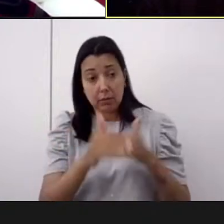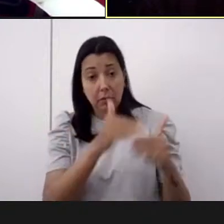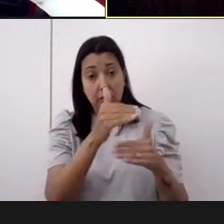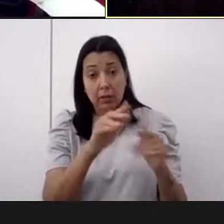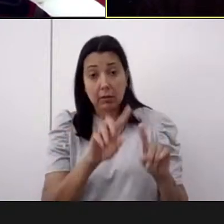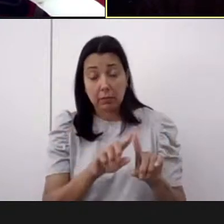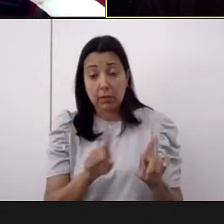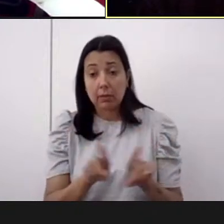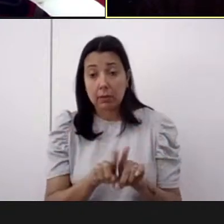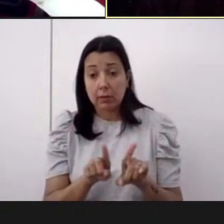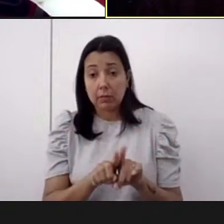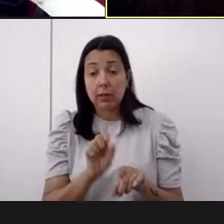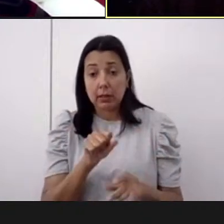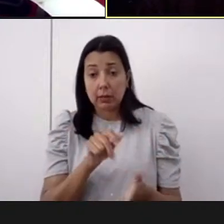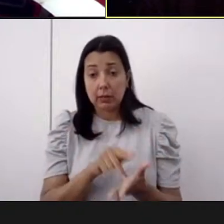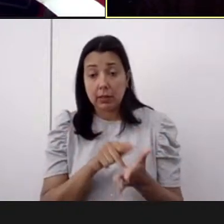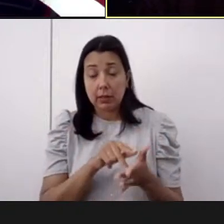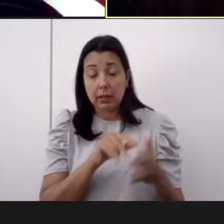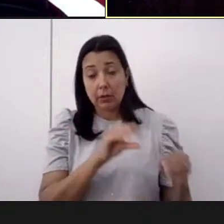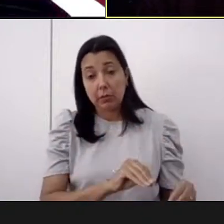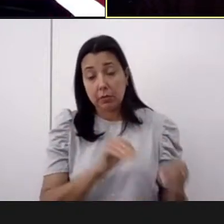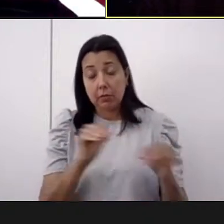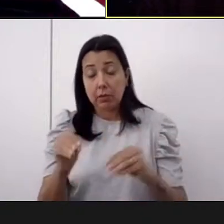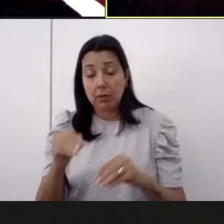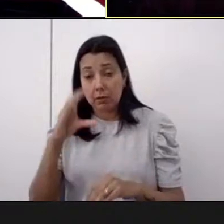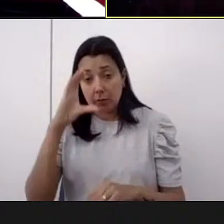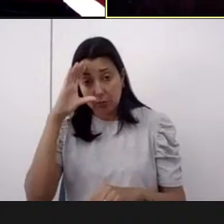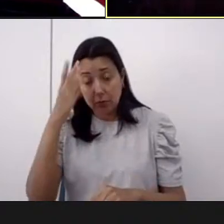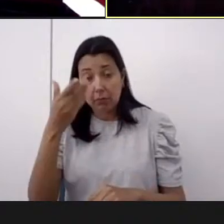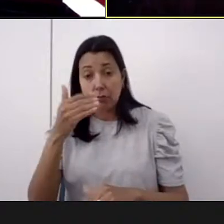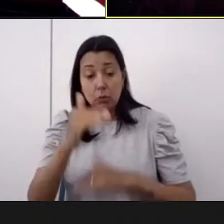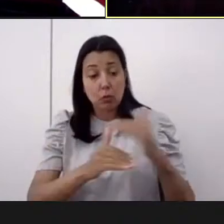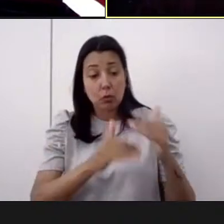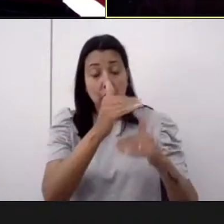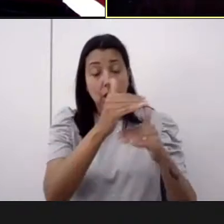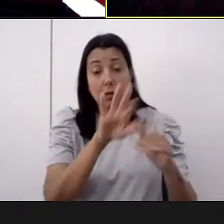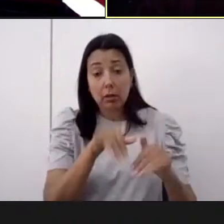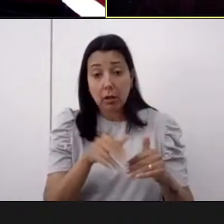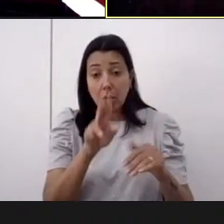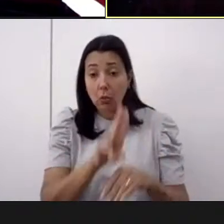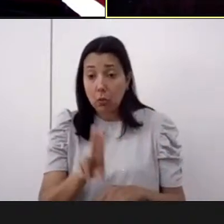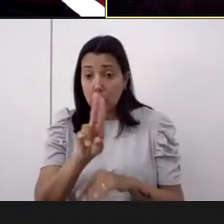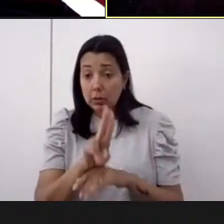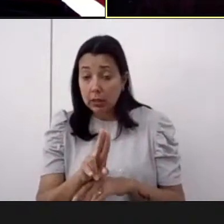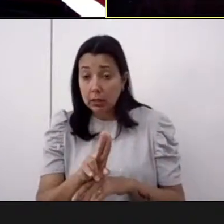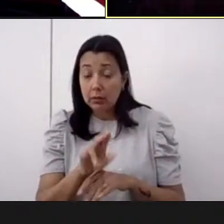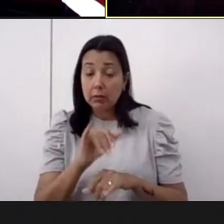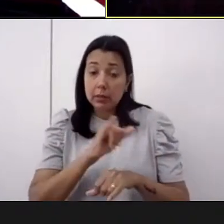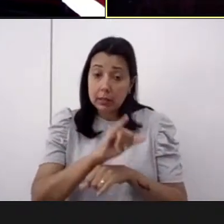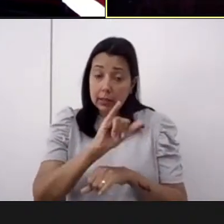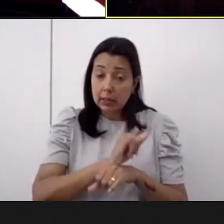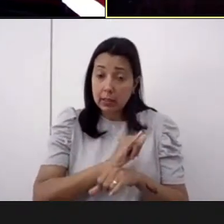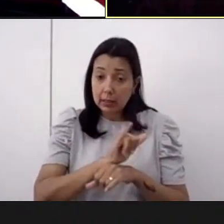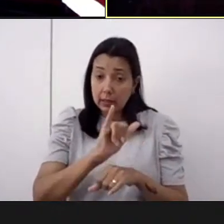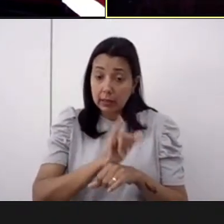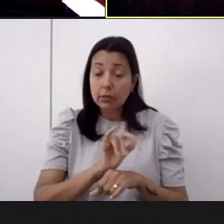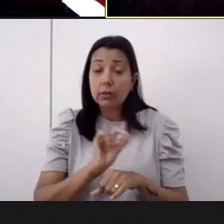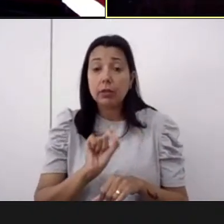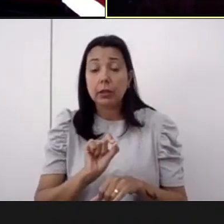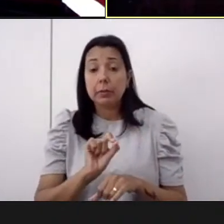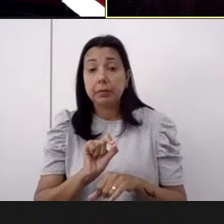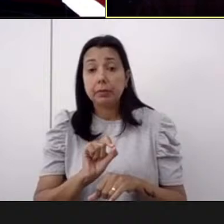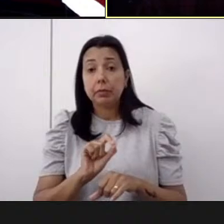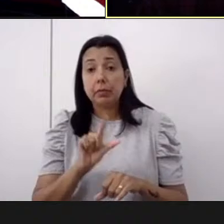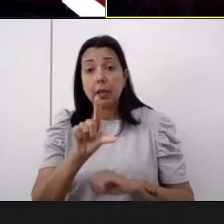itself by using the judicial power with a strategy of choice or of known